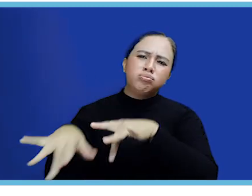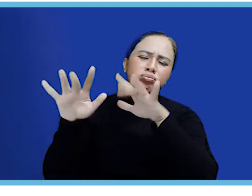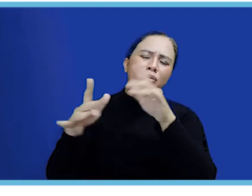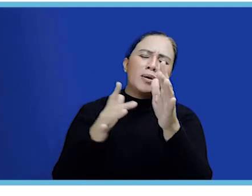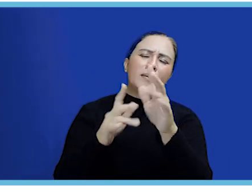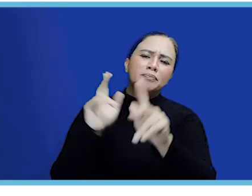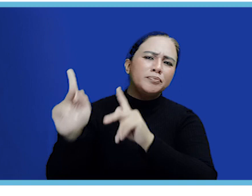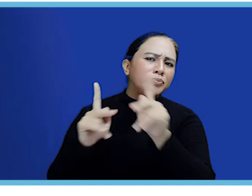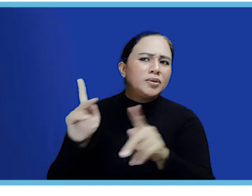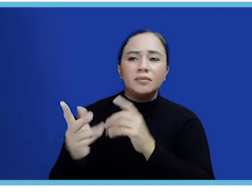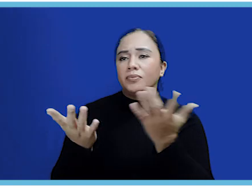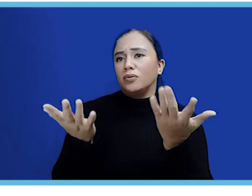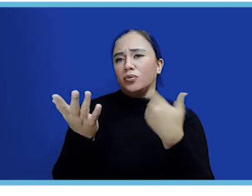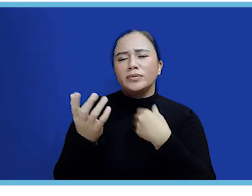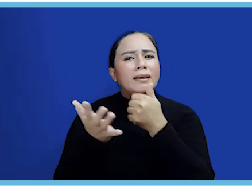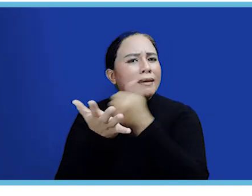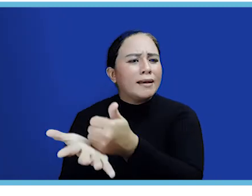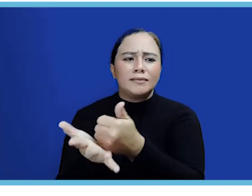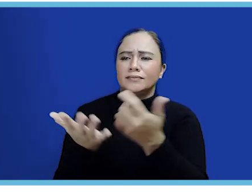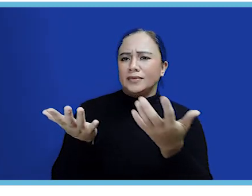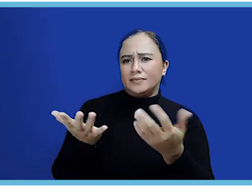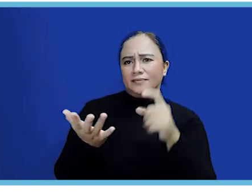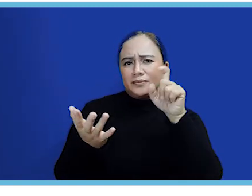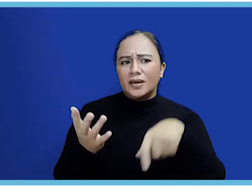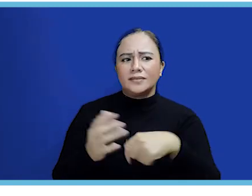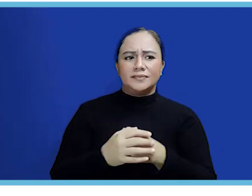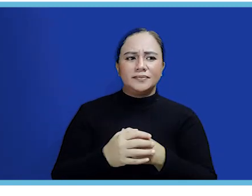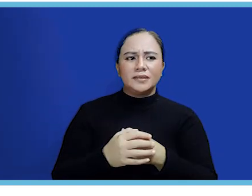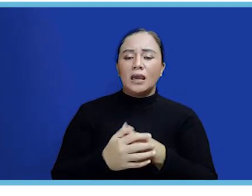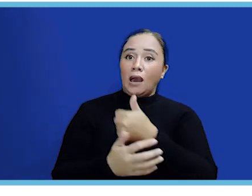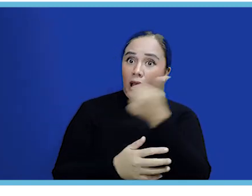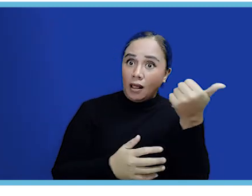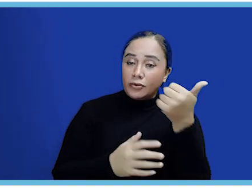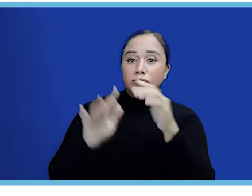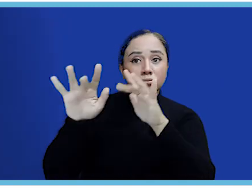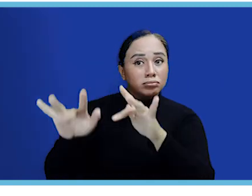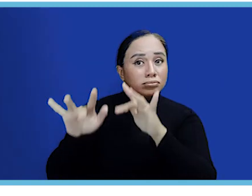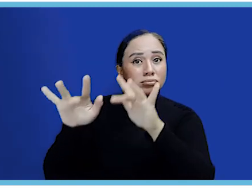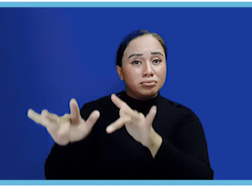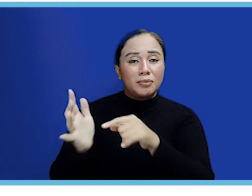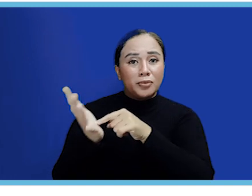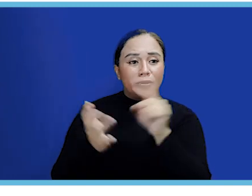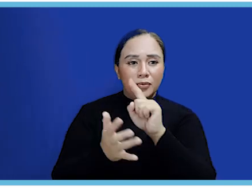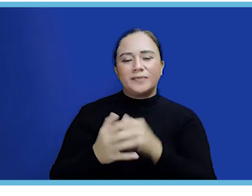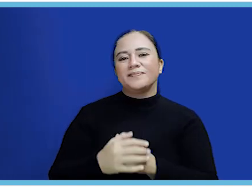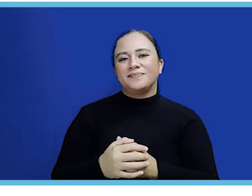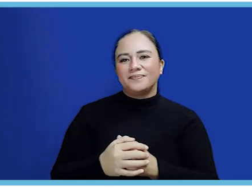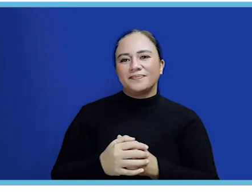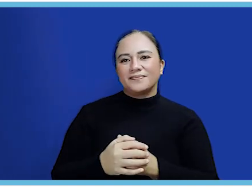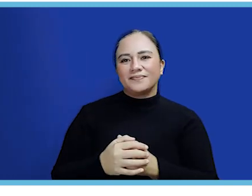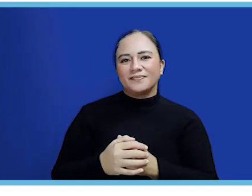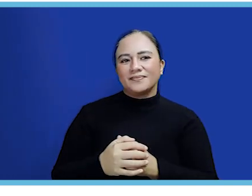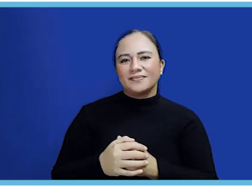We should help them if we can and want to. Some of the characteristics of charity model are the following.